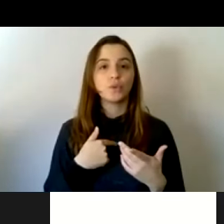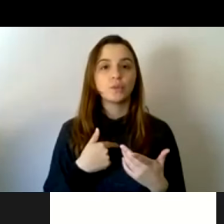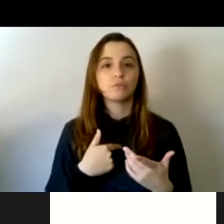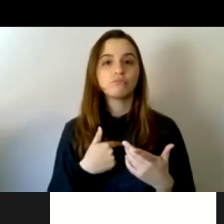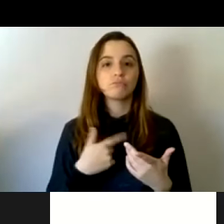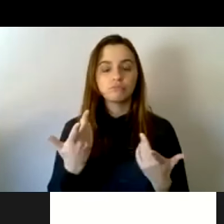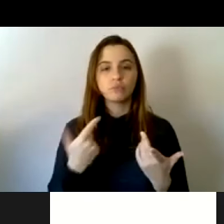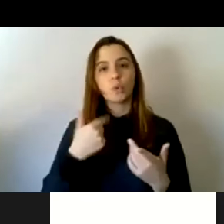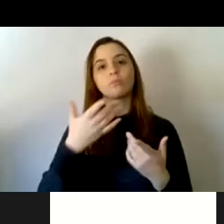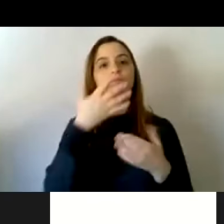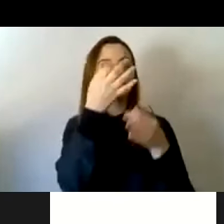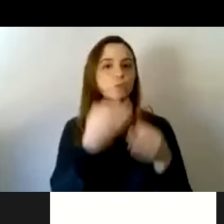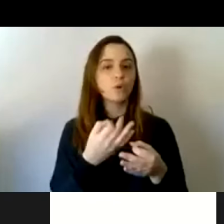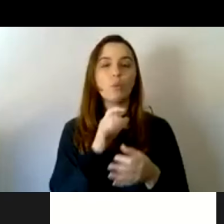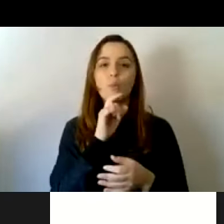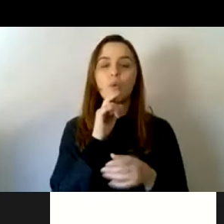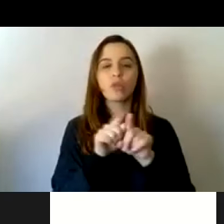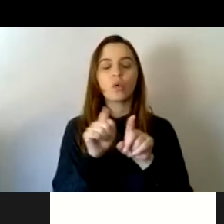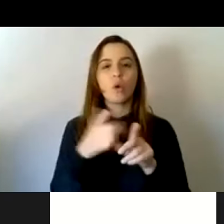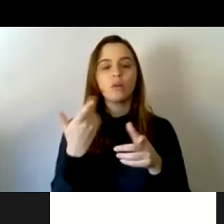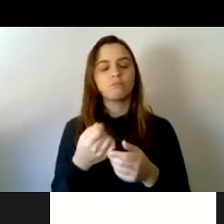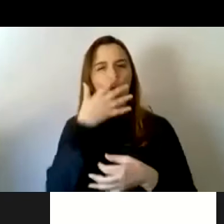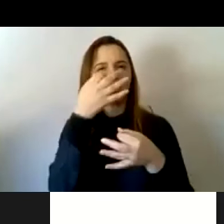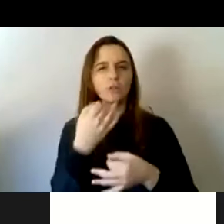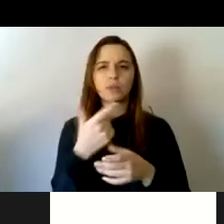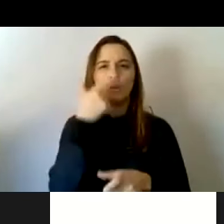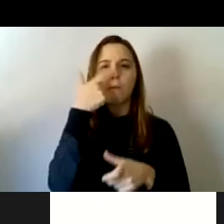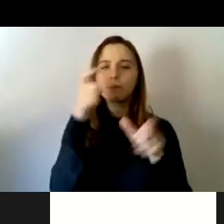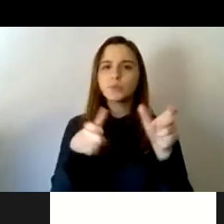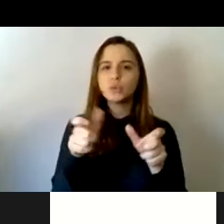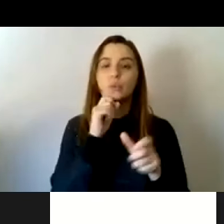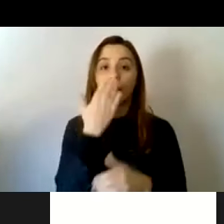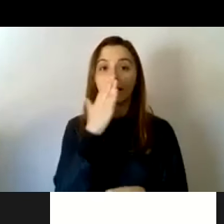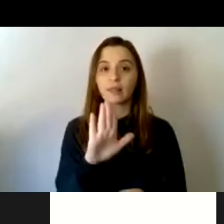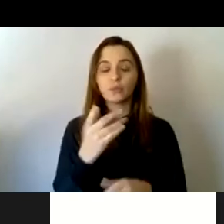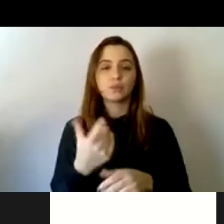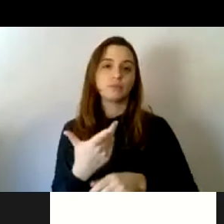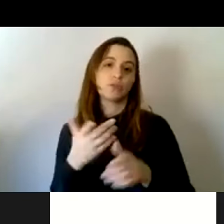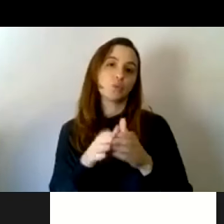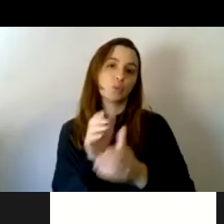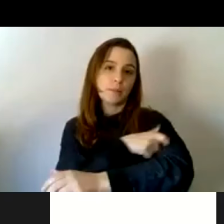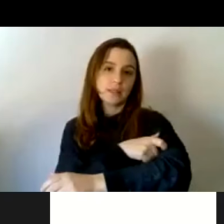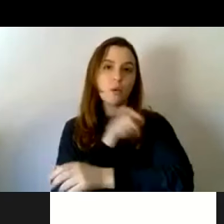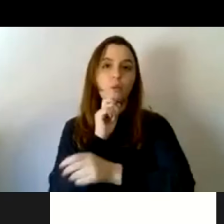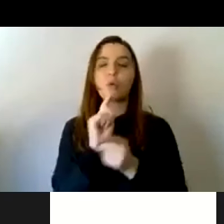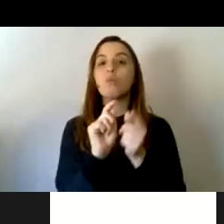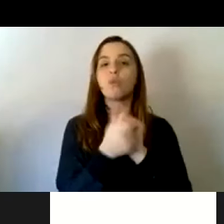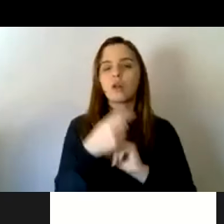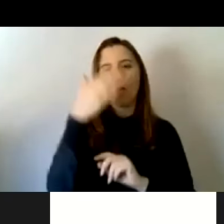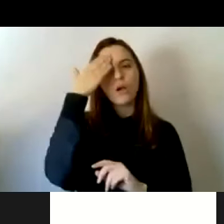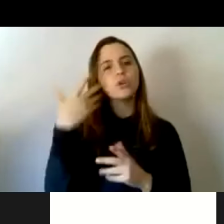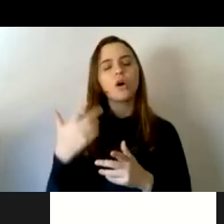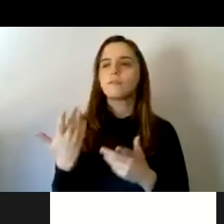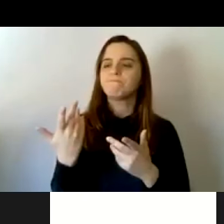that it can change human behaviors and attitude towards underrepresented groups. I think since nowadays we are surrounded by social